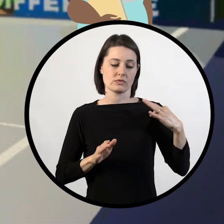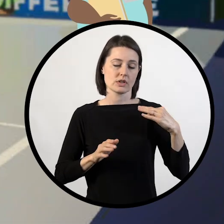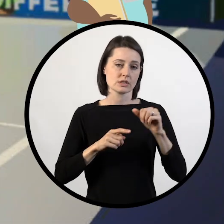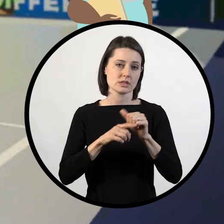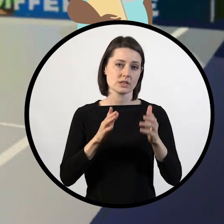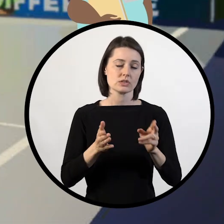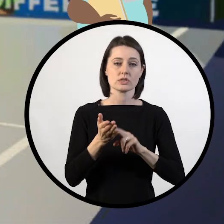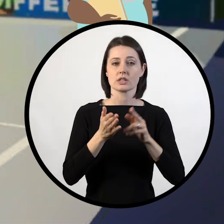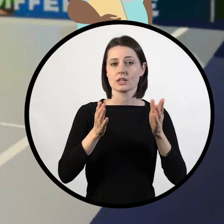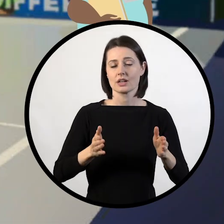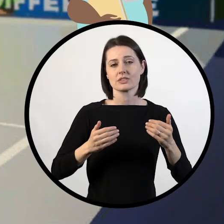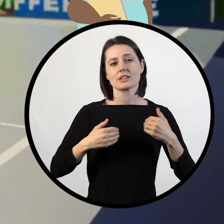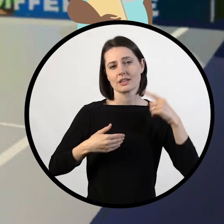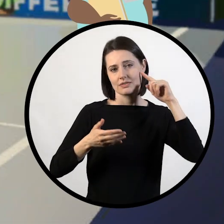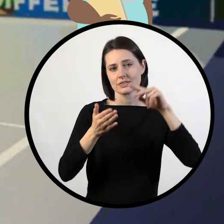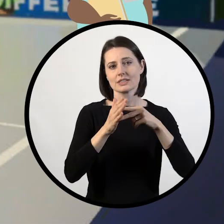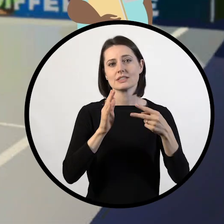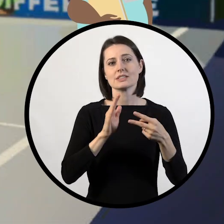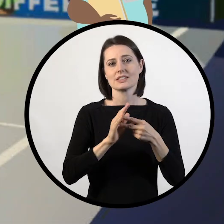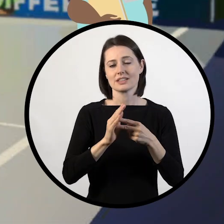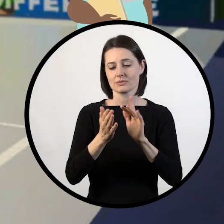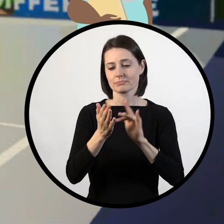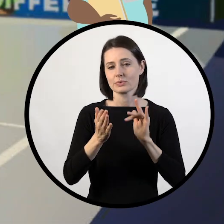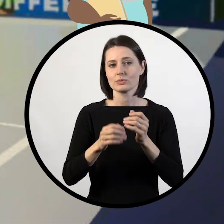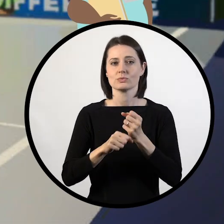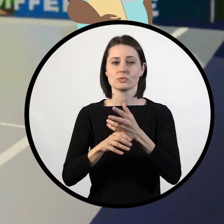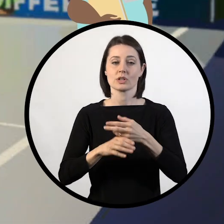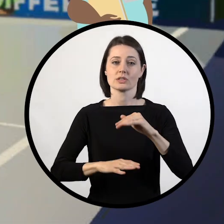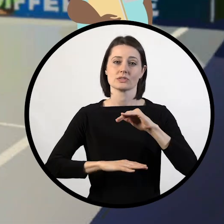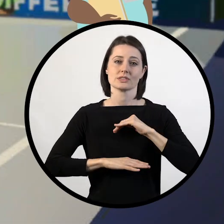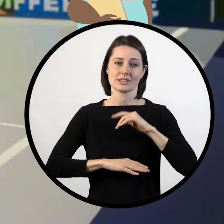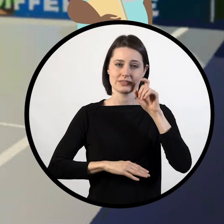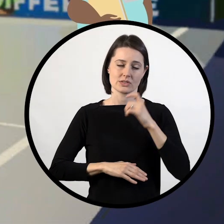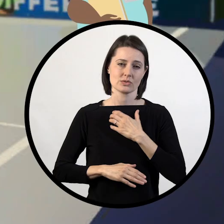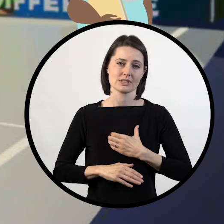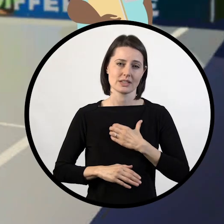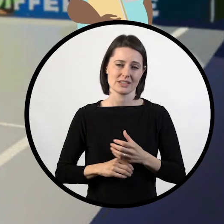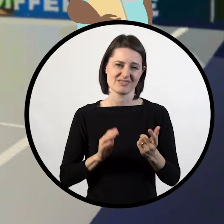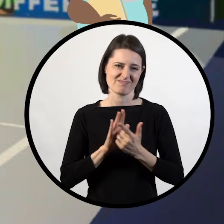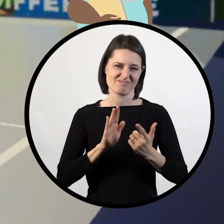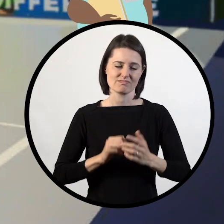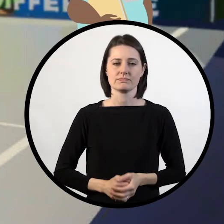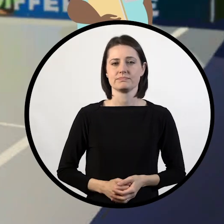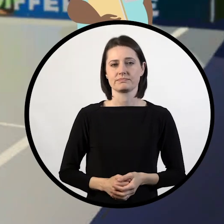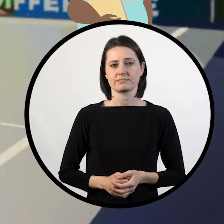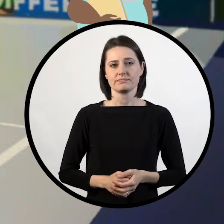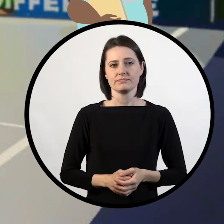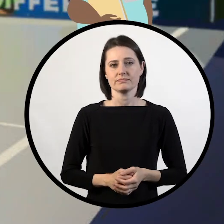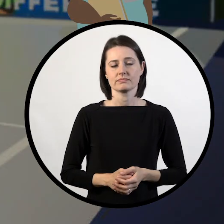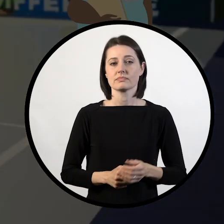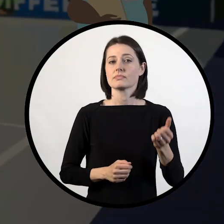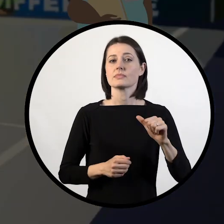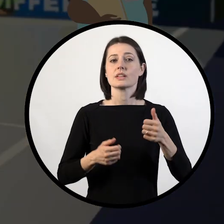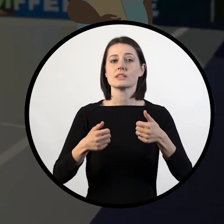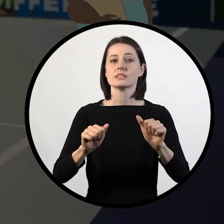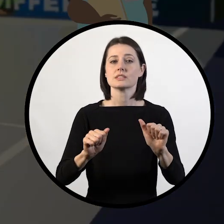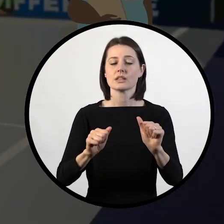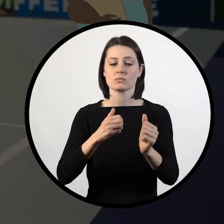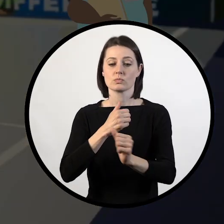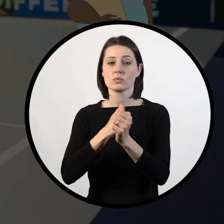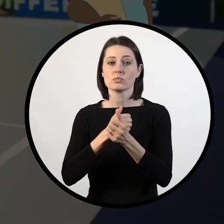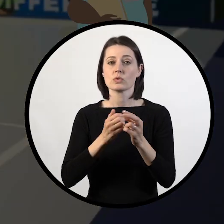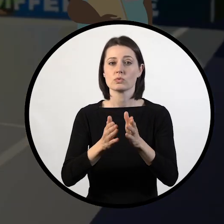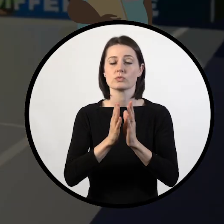volunteer, intern, or contractor has the intent to abuse, arouse, or gratify sexual desire. Any